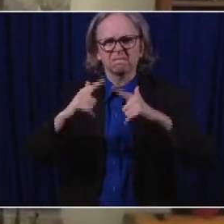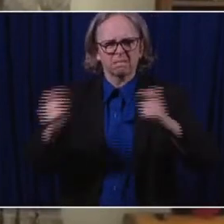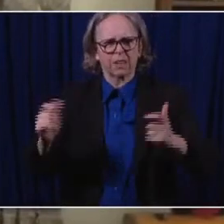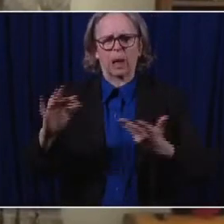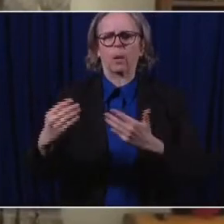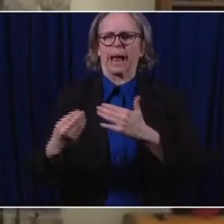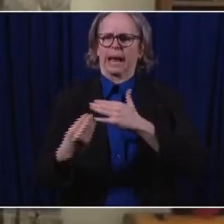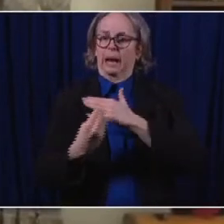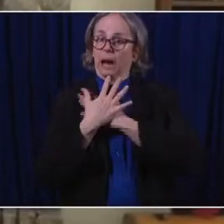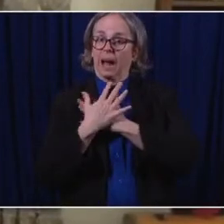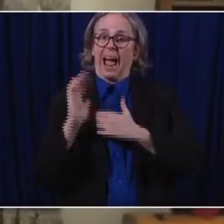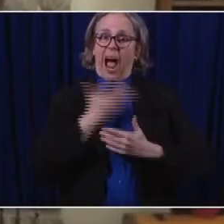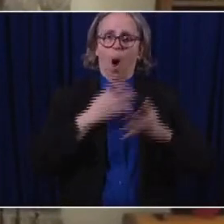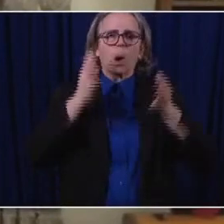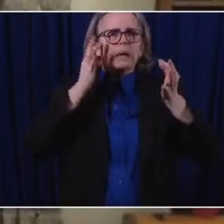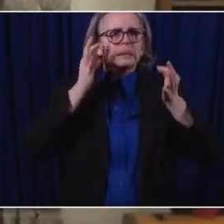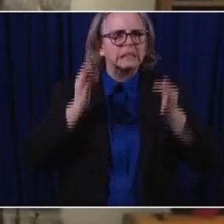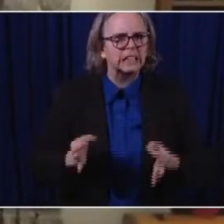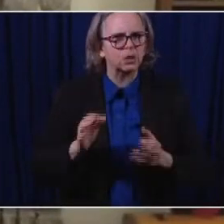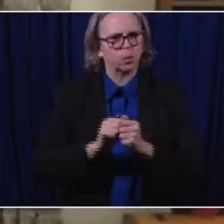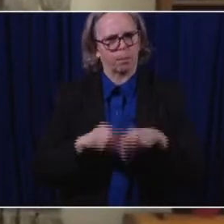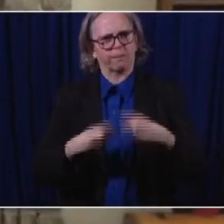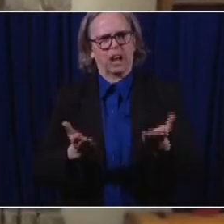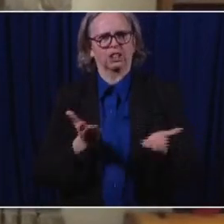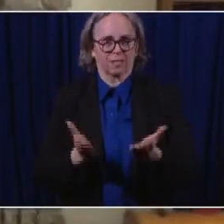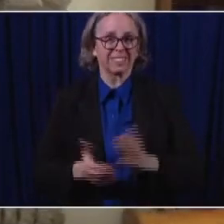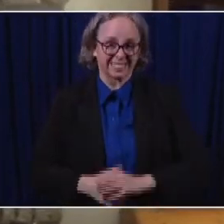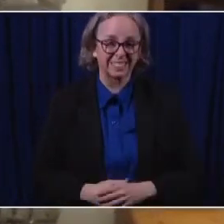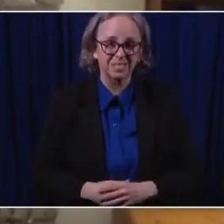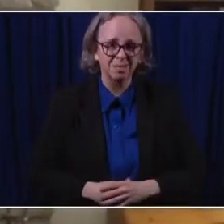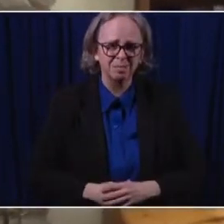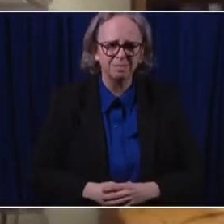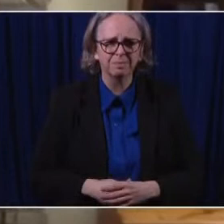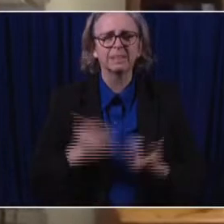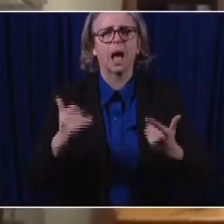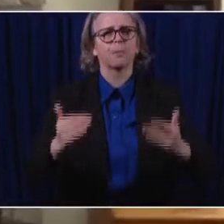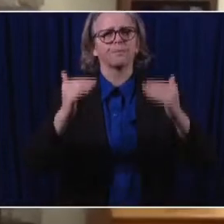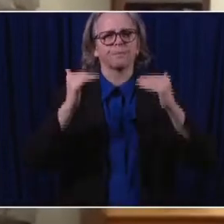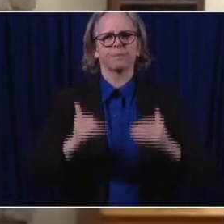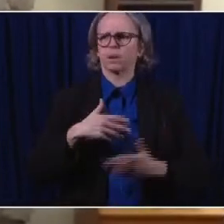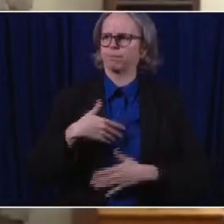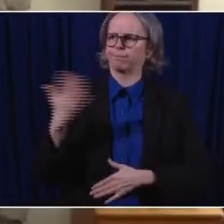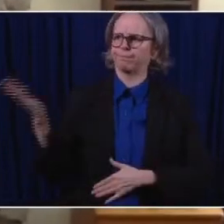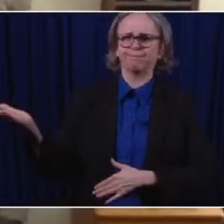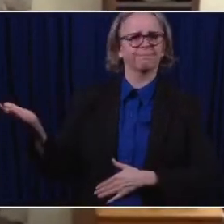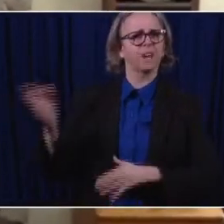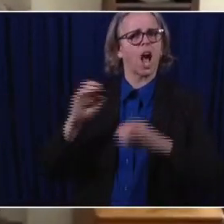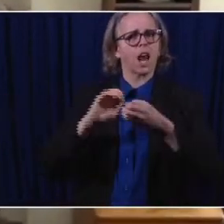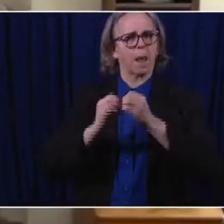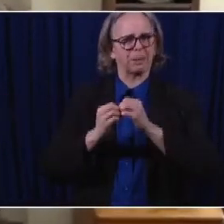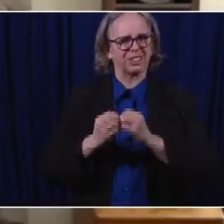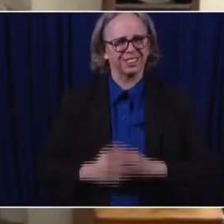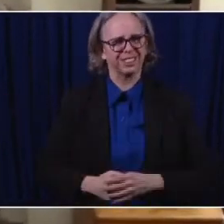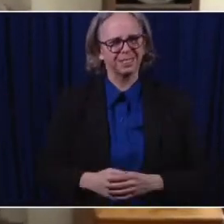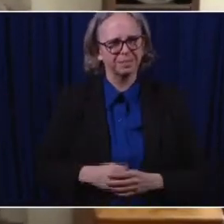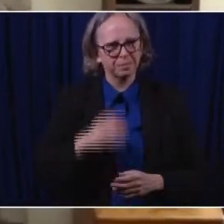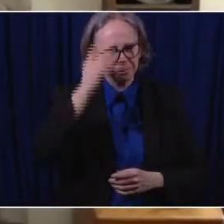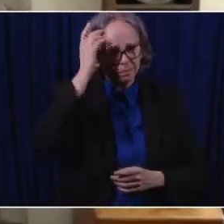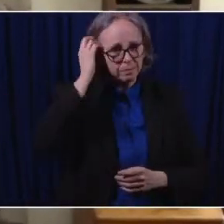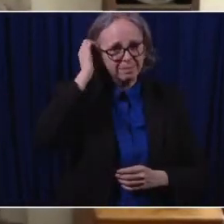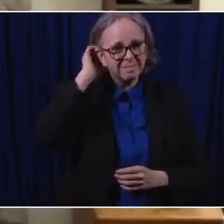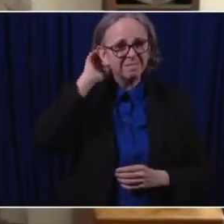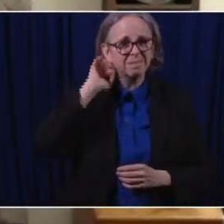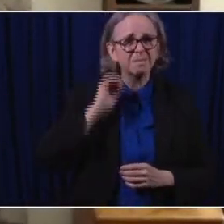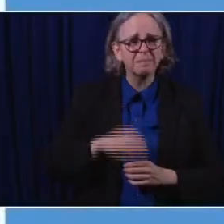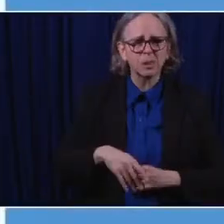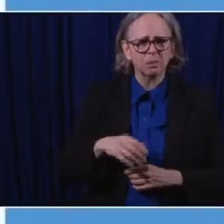occurring. Eric, let's go to our regular data slides. We'll do this real quick. This is today's numbers, and we've been